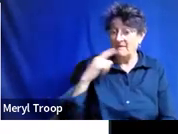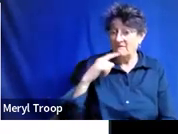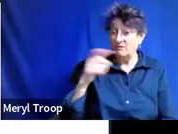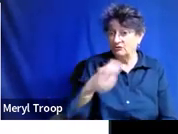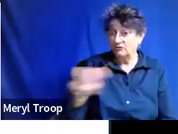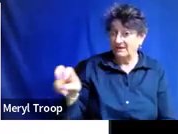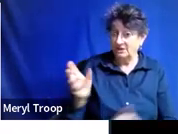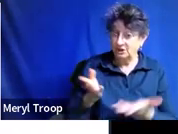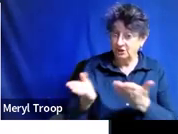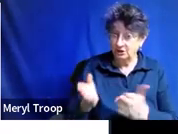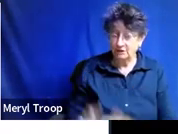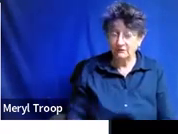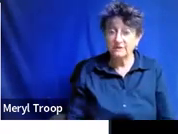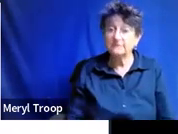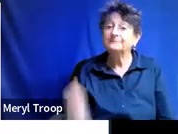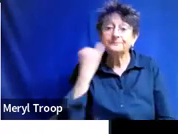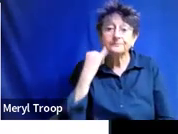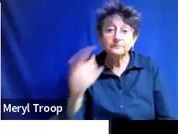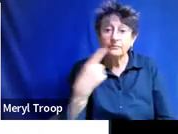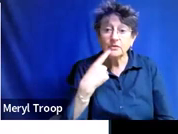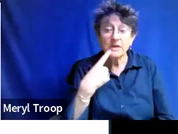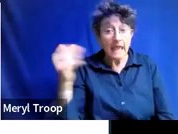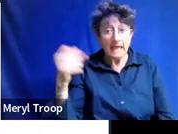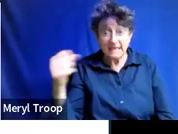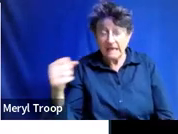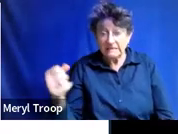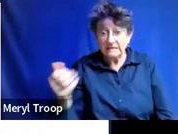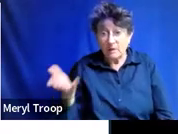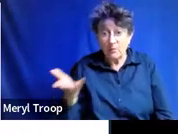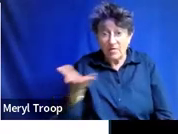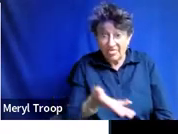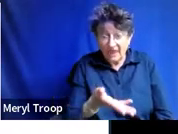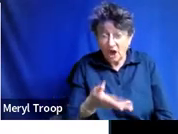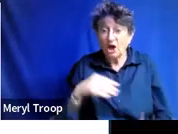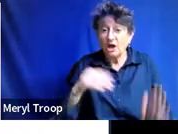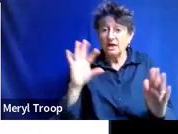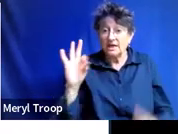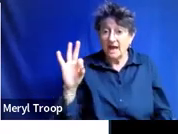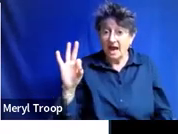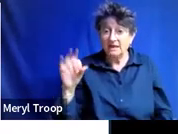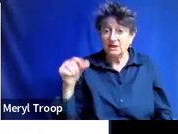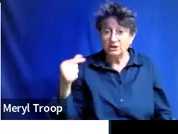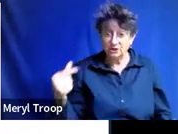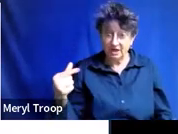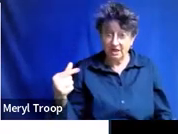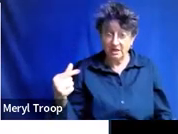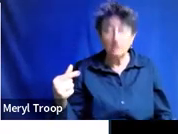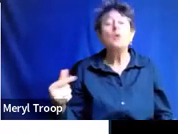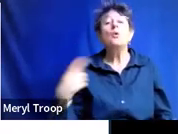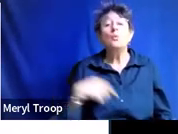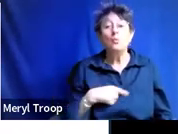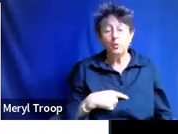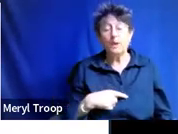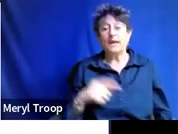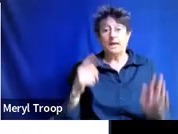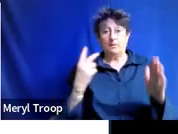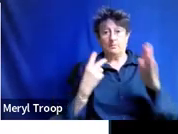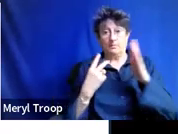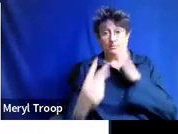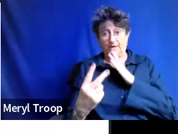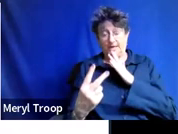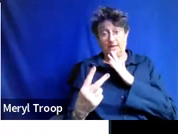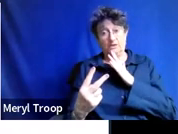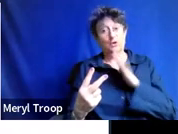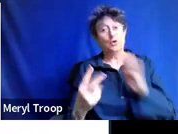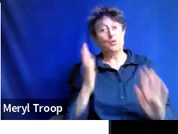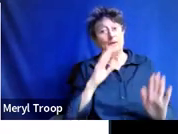So if you are saying that yes, there is someone and you're putting them in 9G, we would expect to see that you are inviting them.